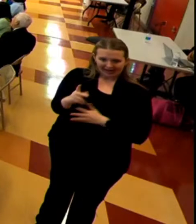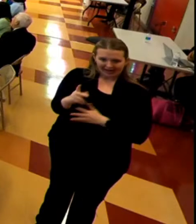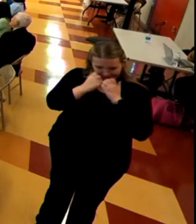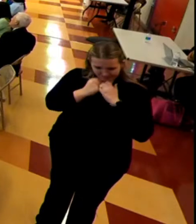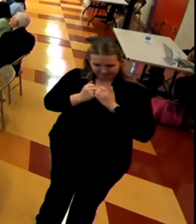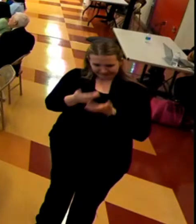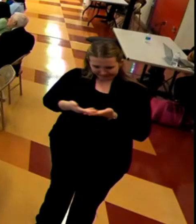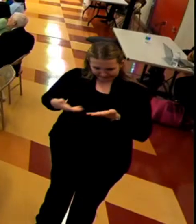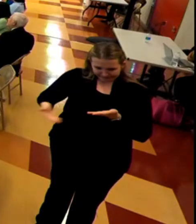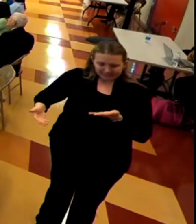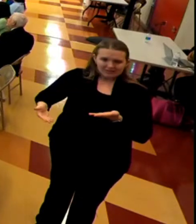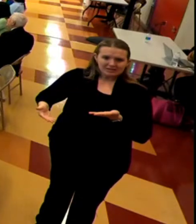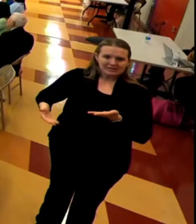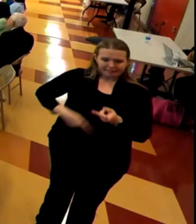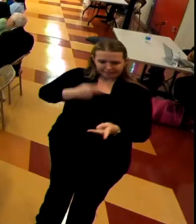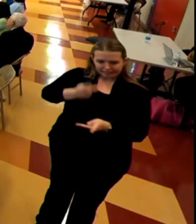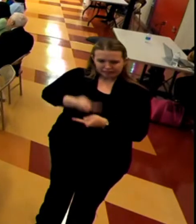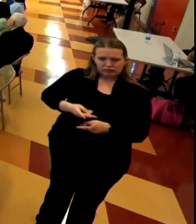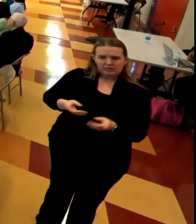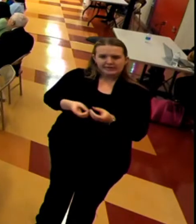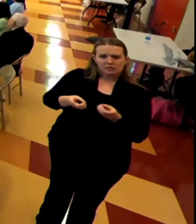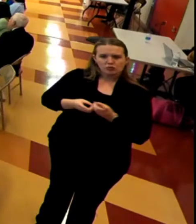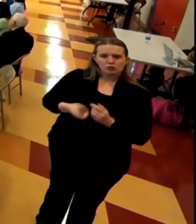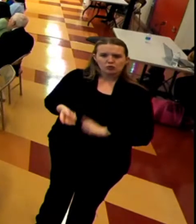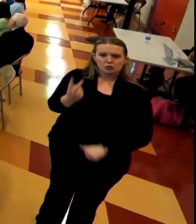in District 2.